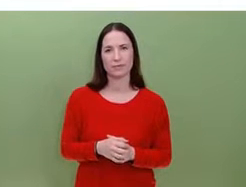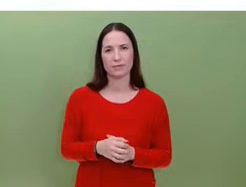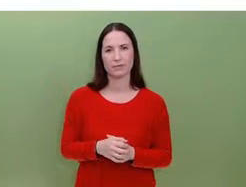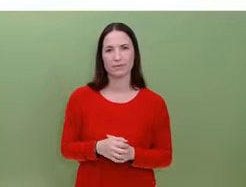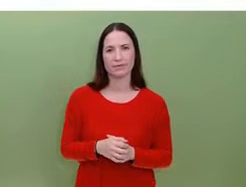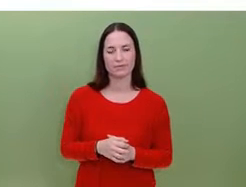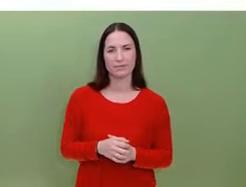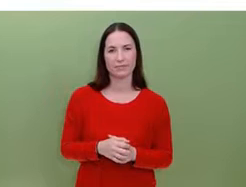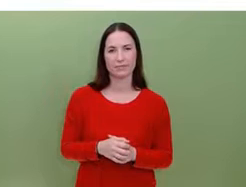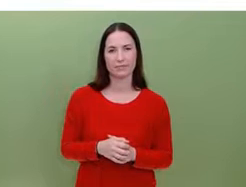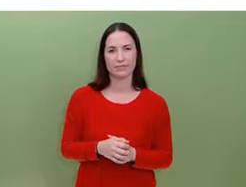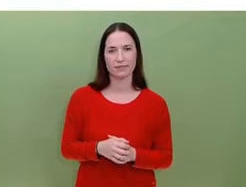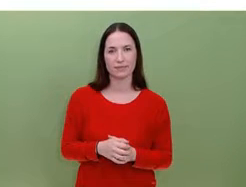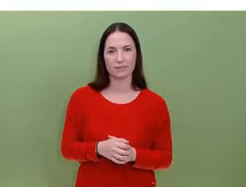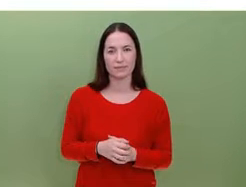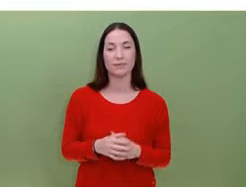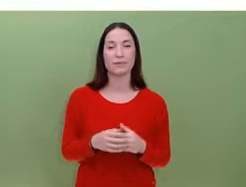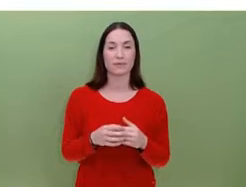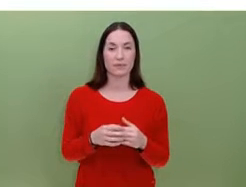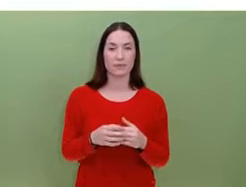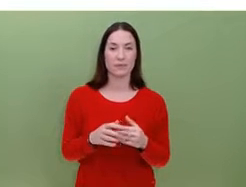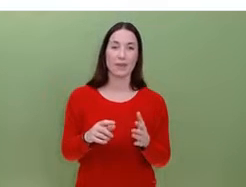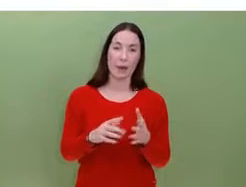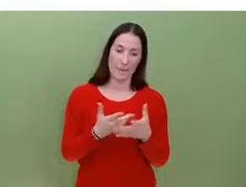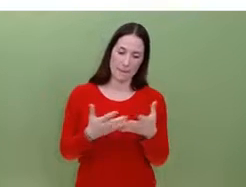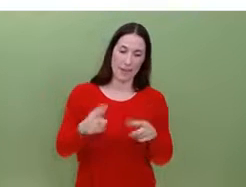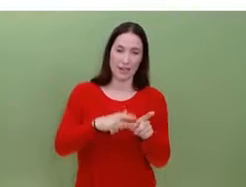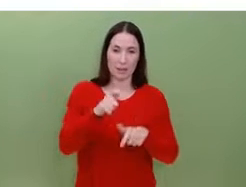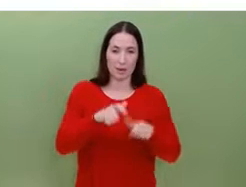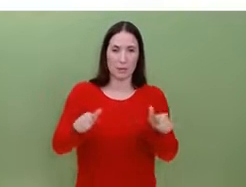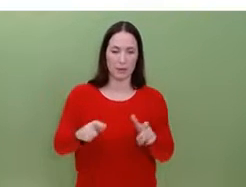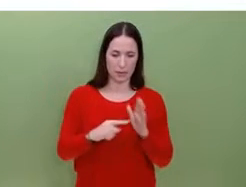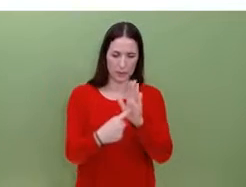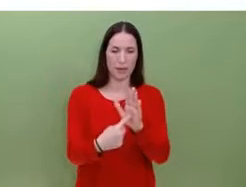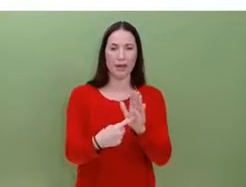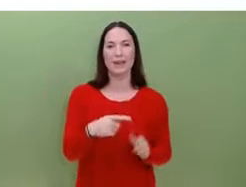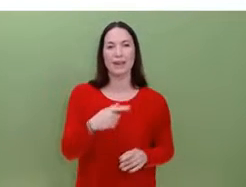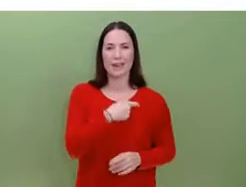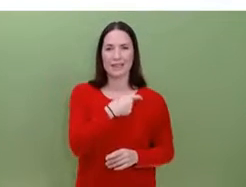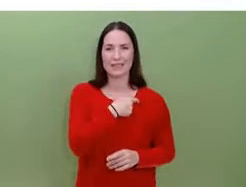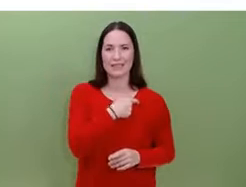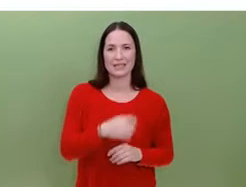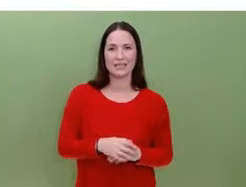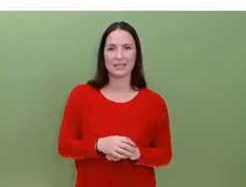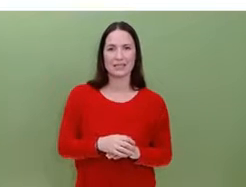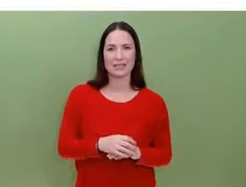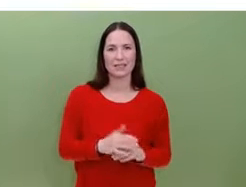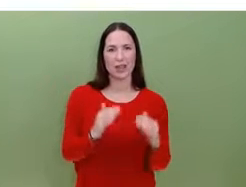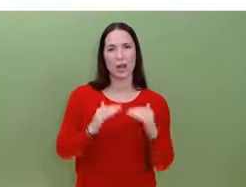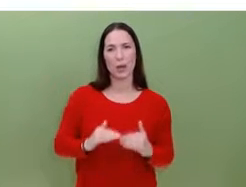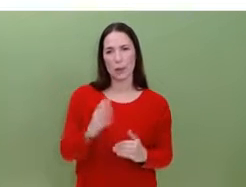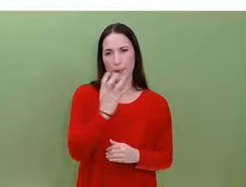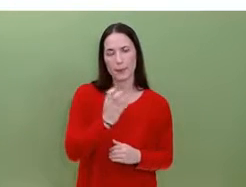A large number of young people present with anxiety or low mood. This is within the remit of the CWP role,